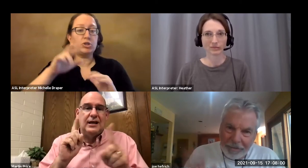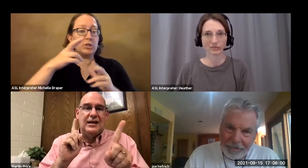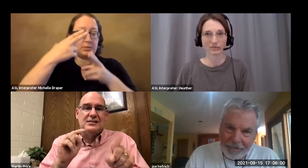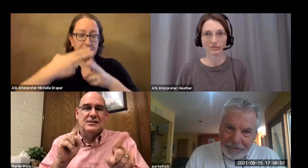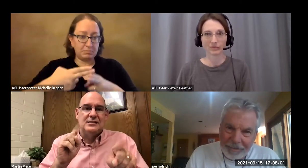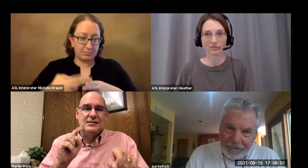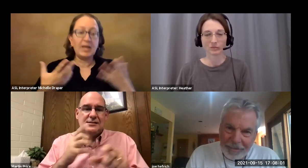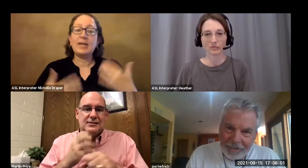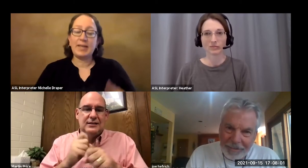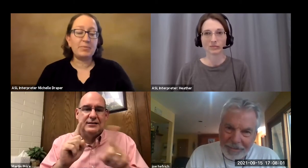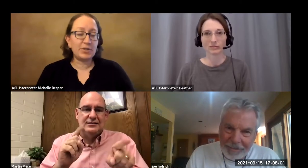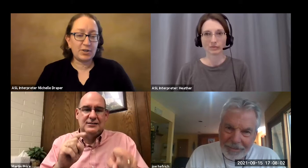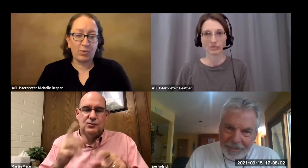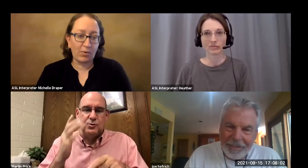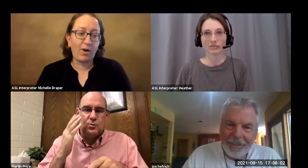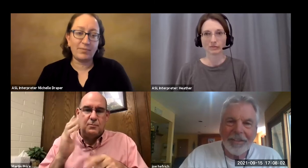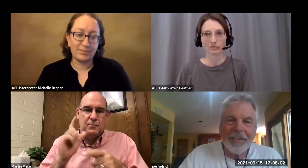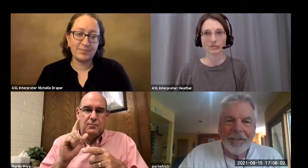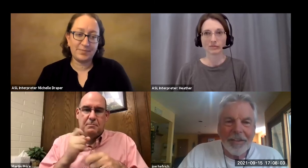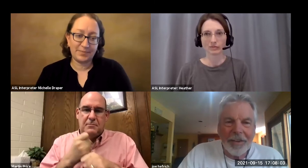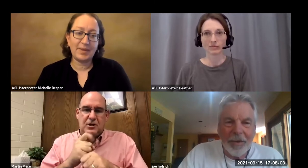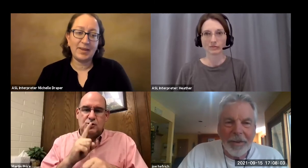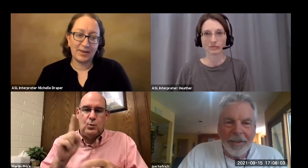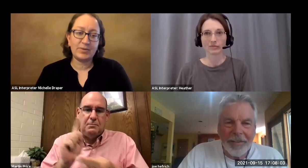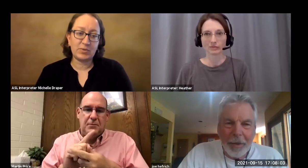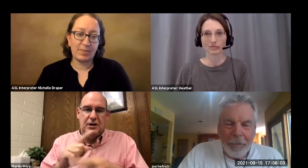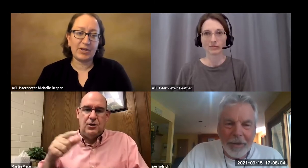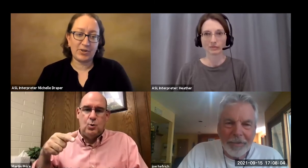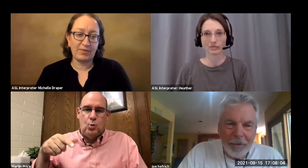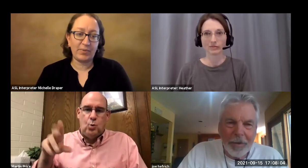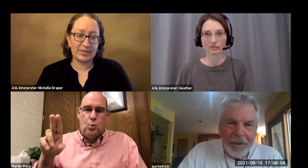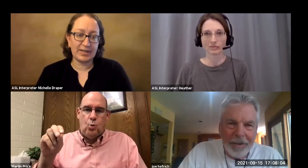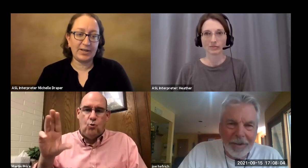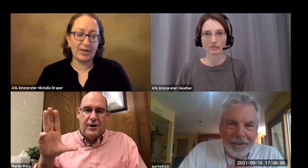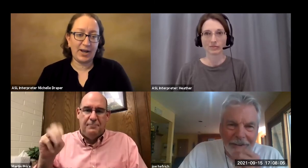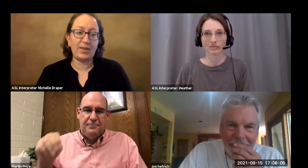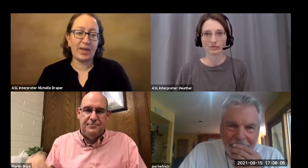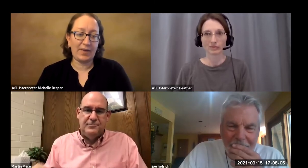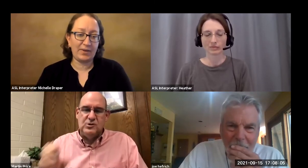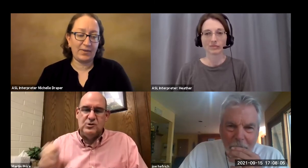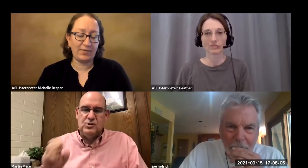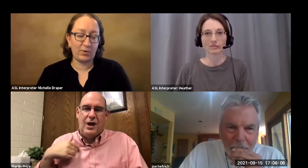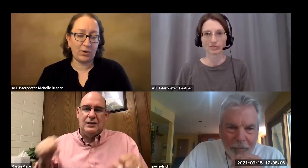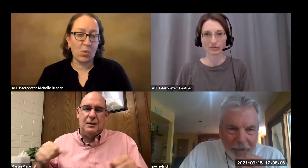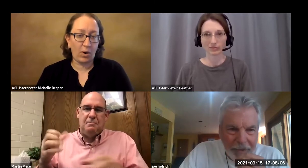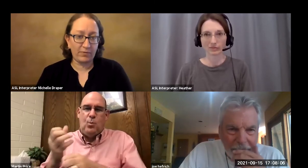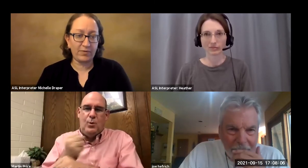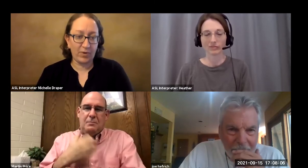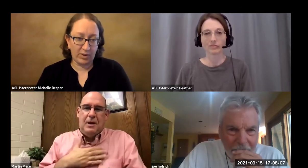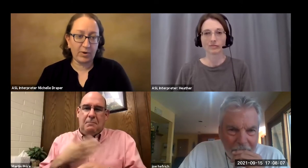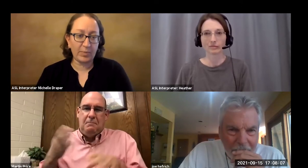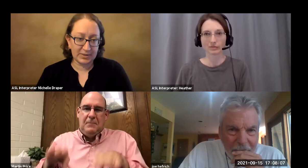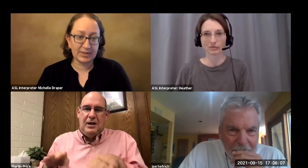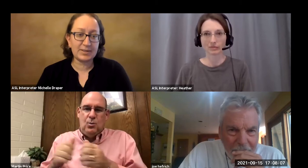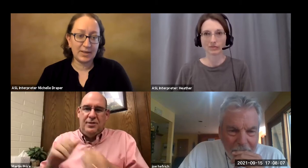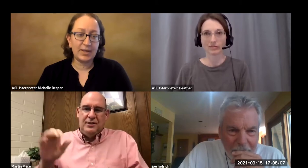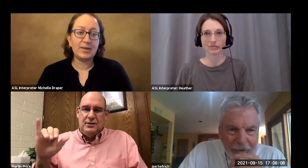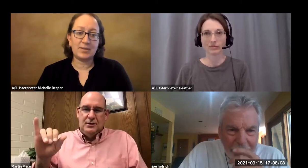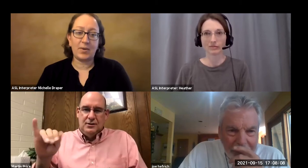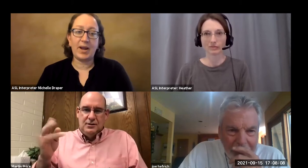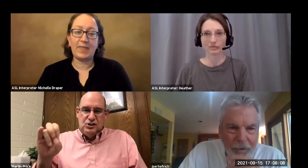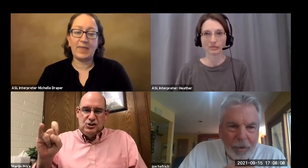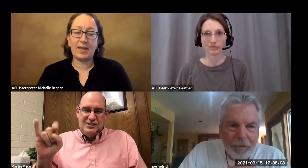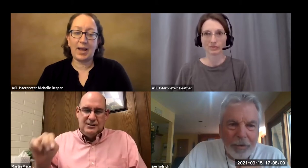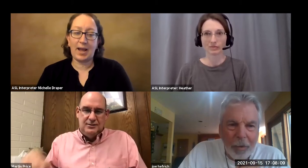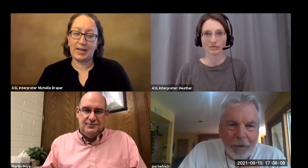call? Yep, just the roll call. Okay. Just want to make sure everyone's here and that we have enough for a quorum for voting purposes.